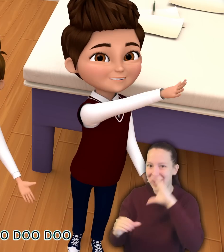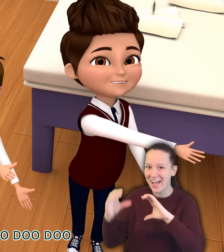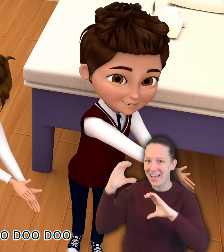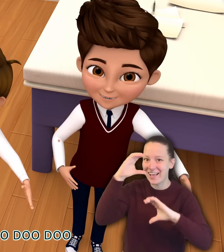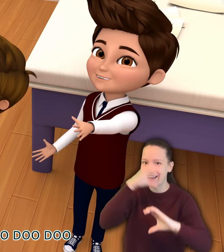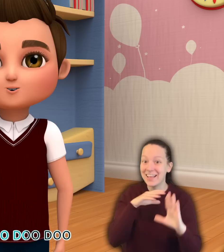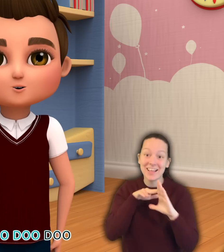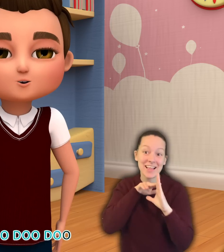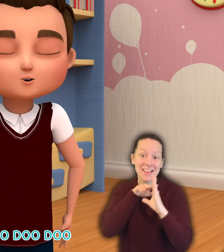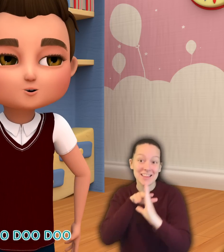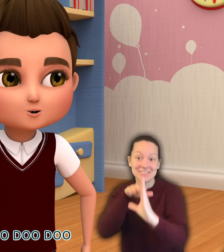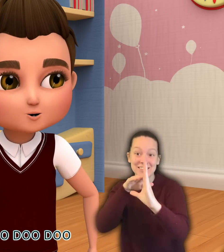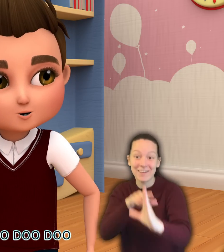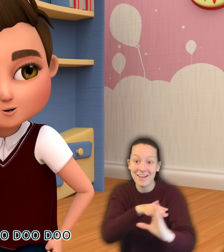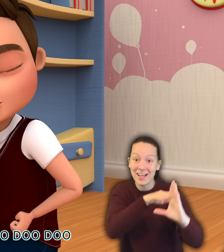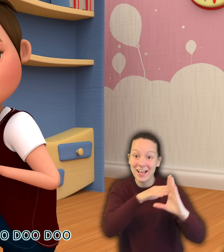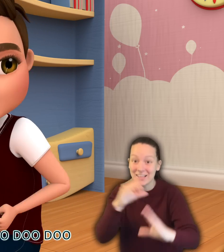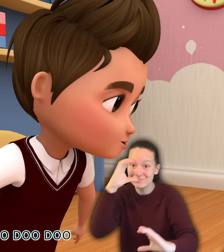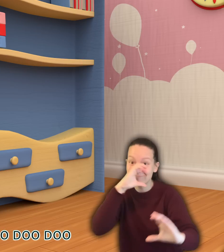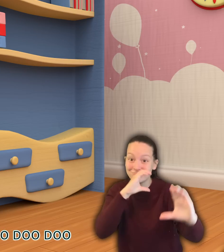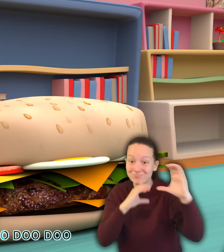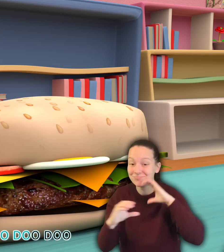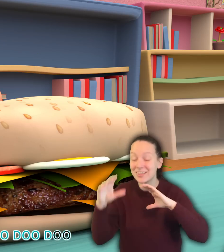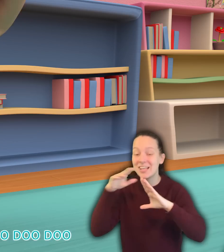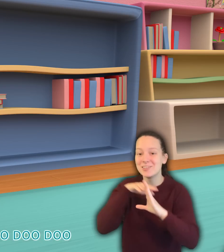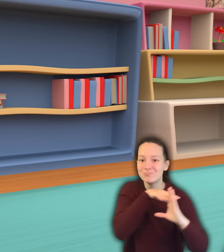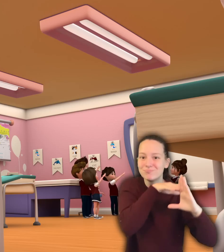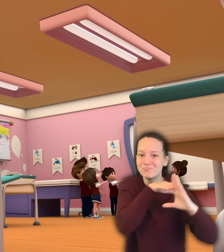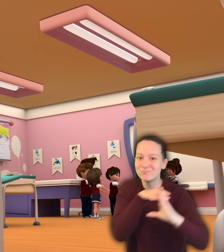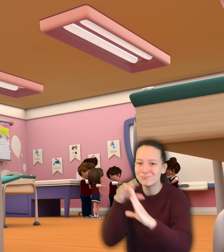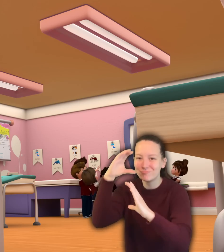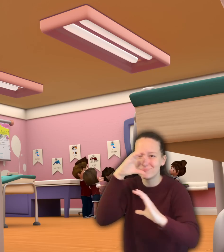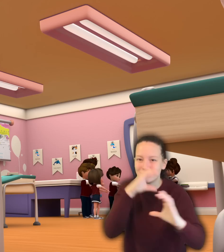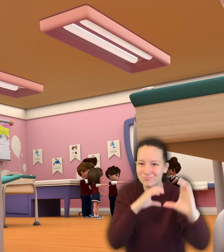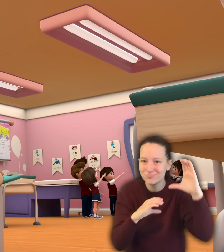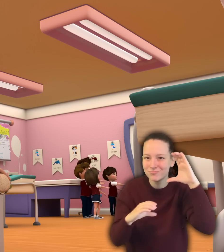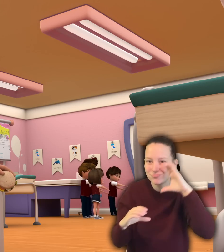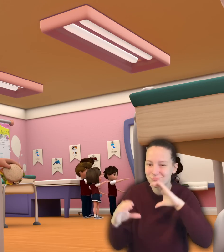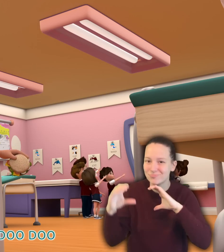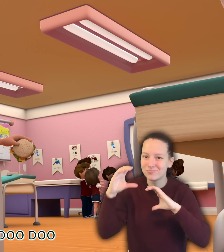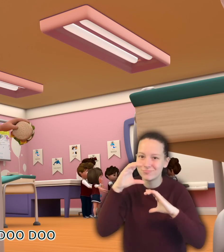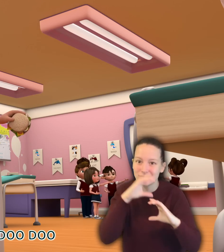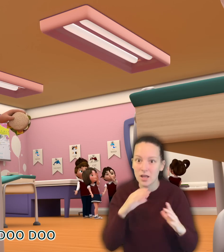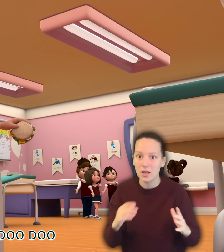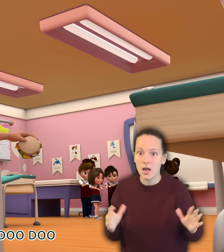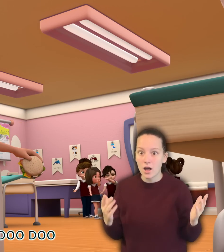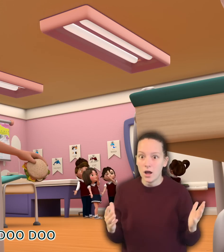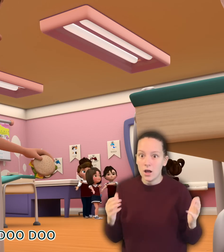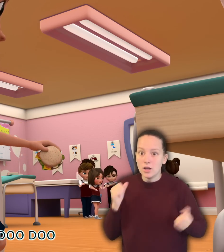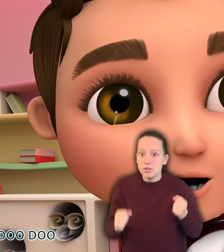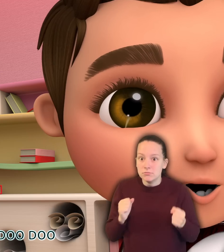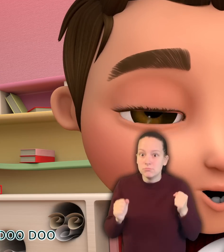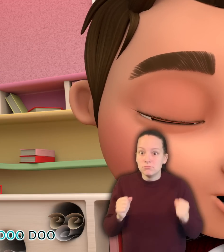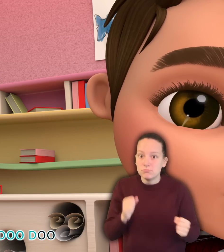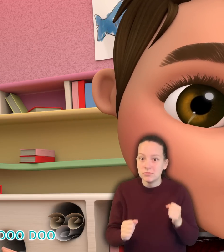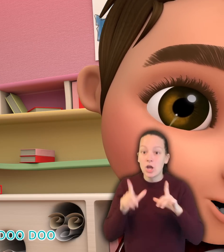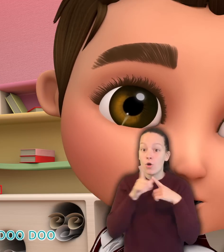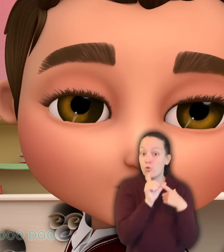hunt, let's go hunt, let's go hunt. Run